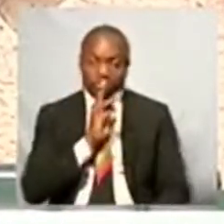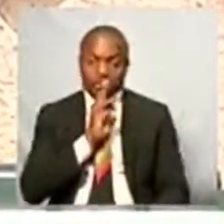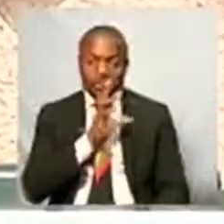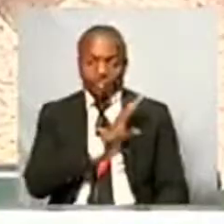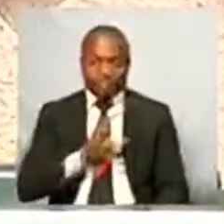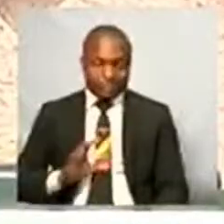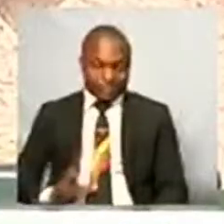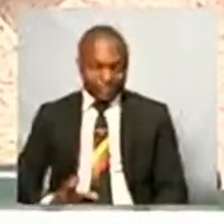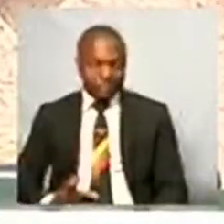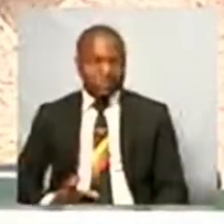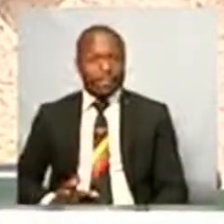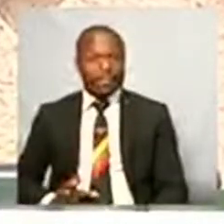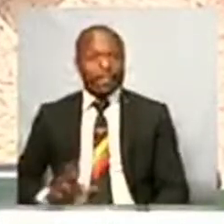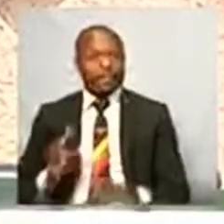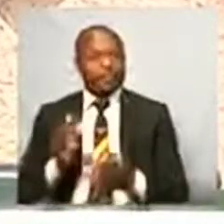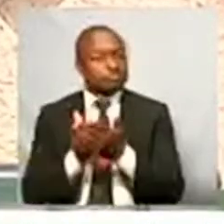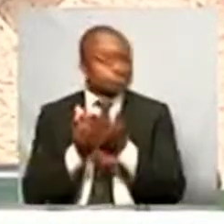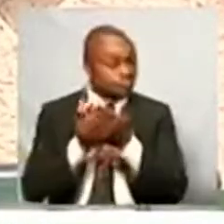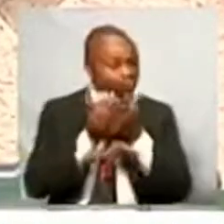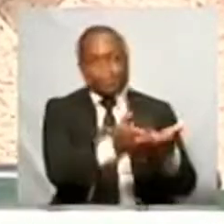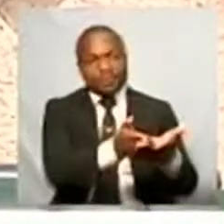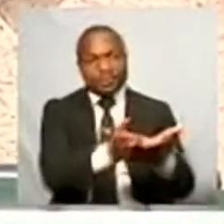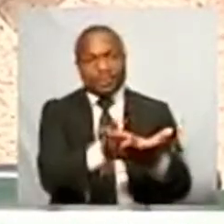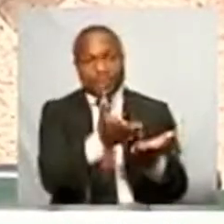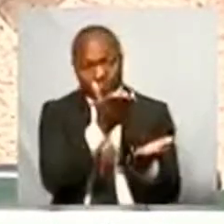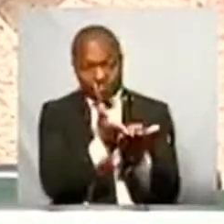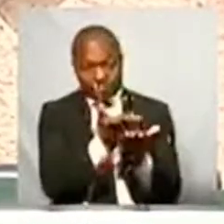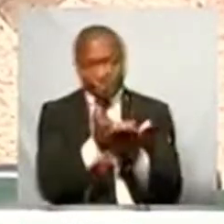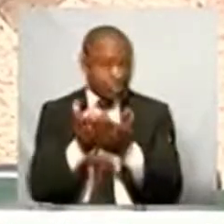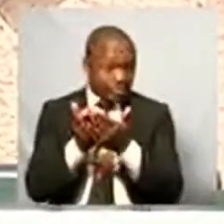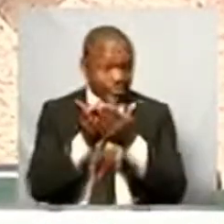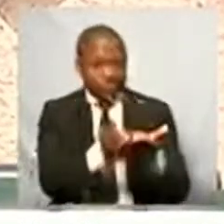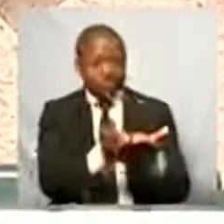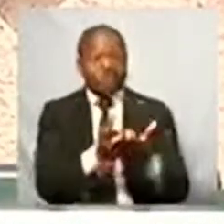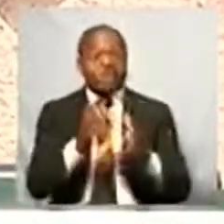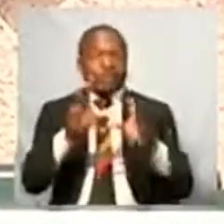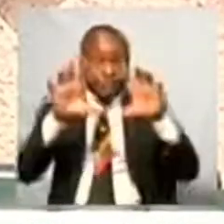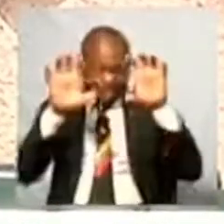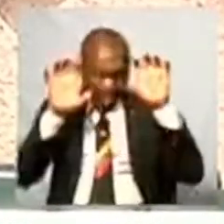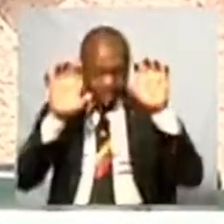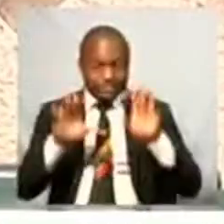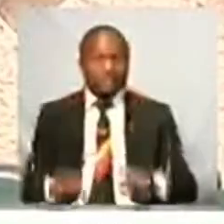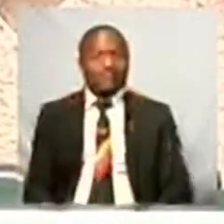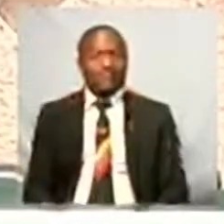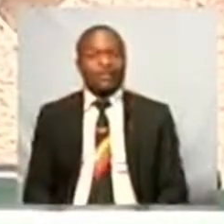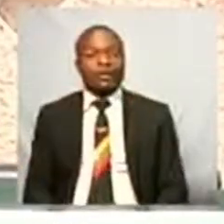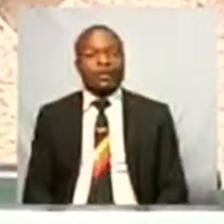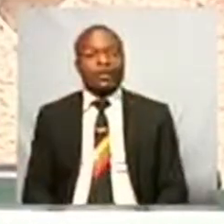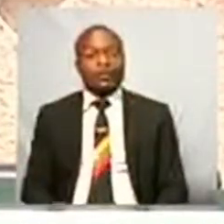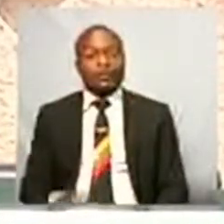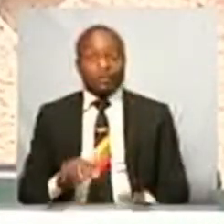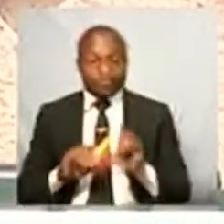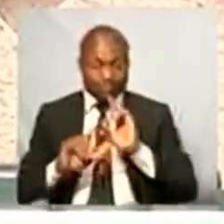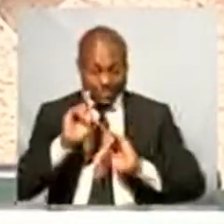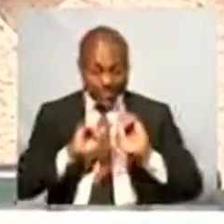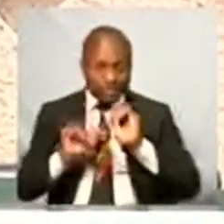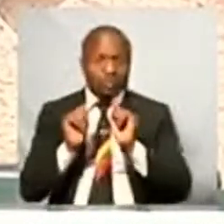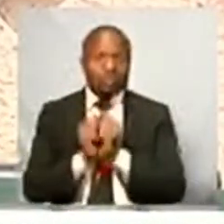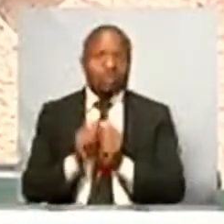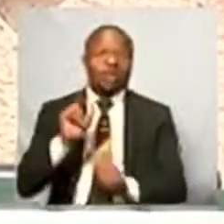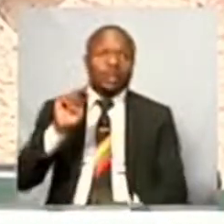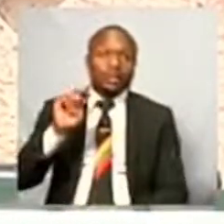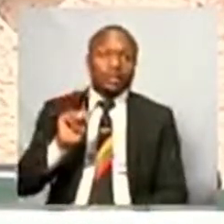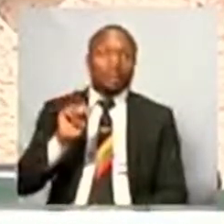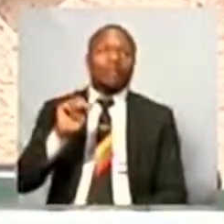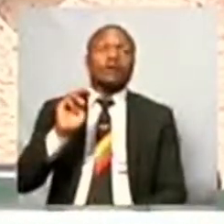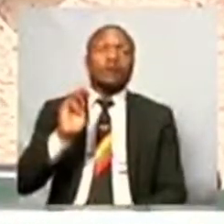companies, they are submitted, or the proposal is submitted to Cabinet. And from our interaction with NOASCO, we